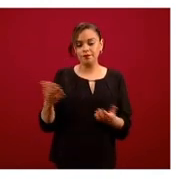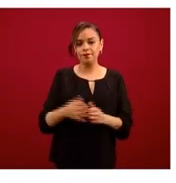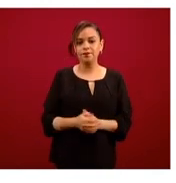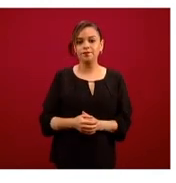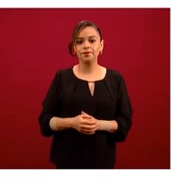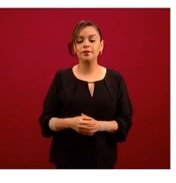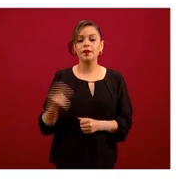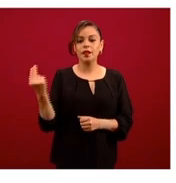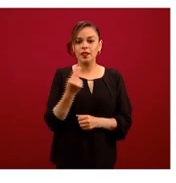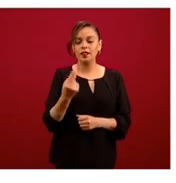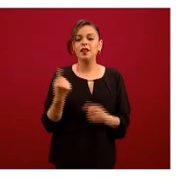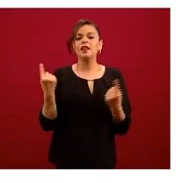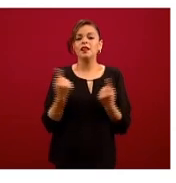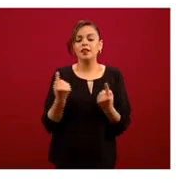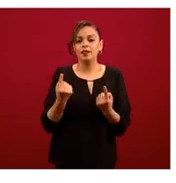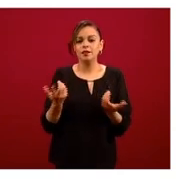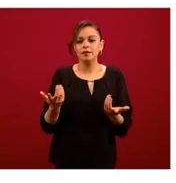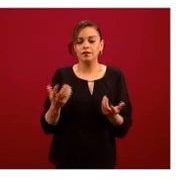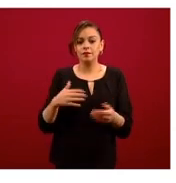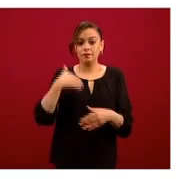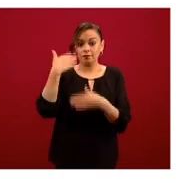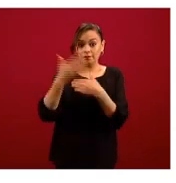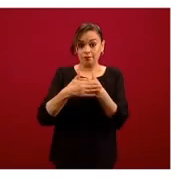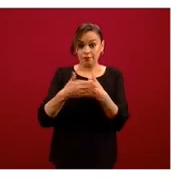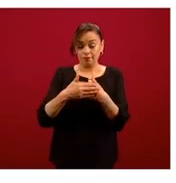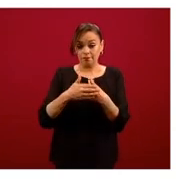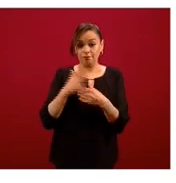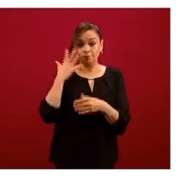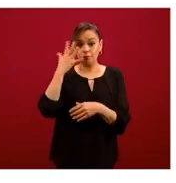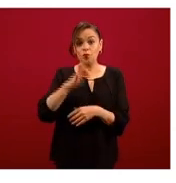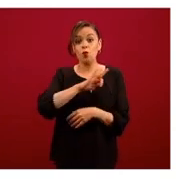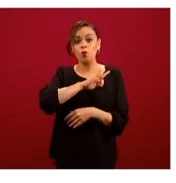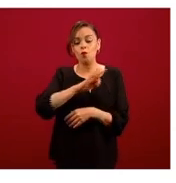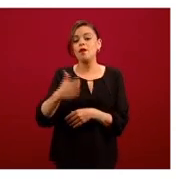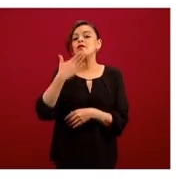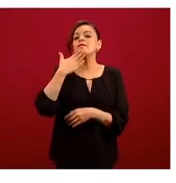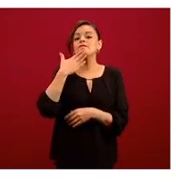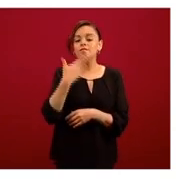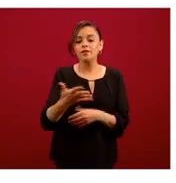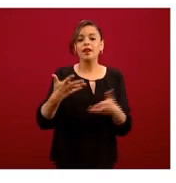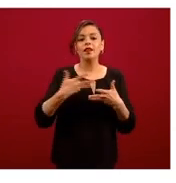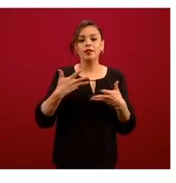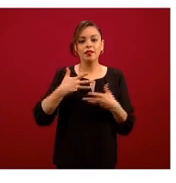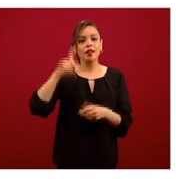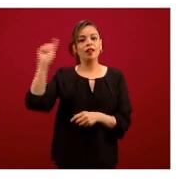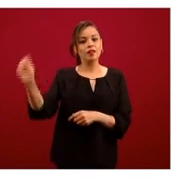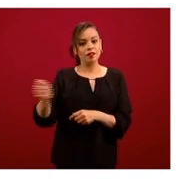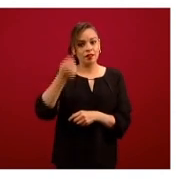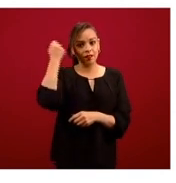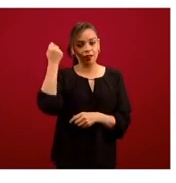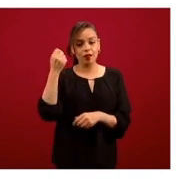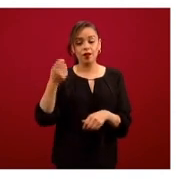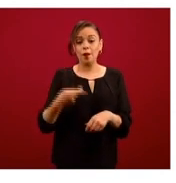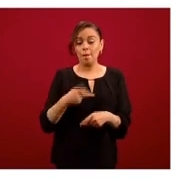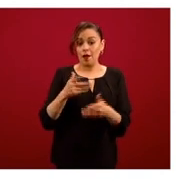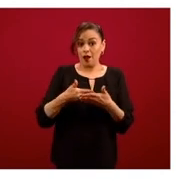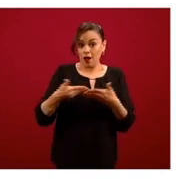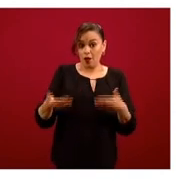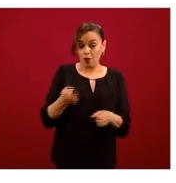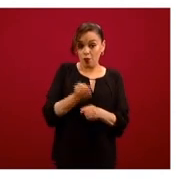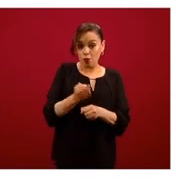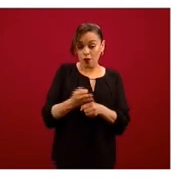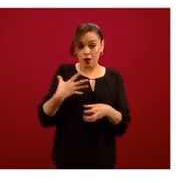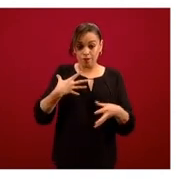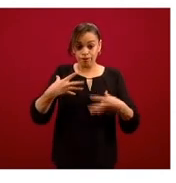nationally, and there's been very little output from the private sector that in a way that contributes